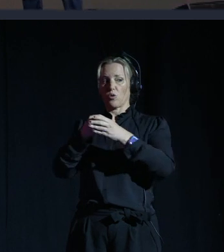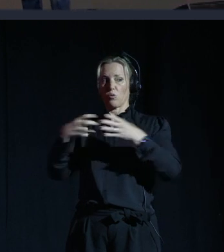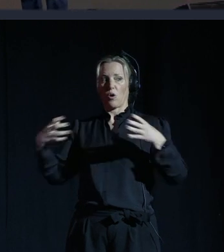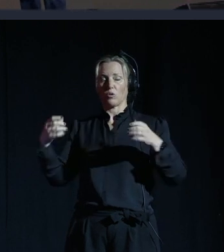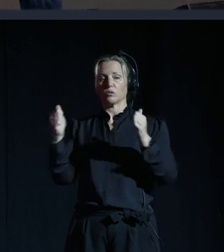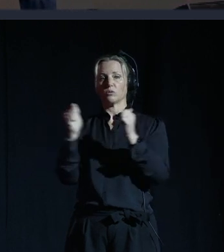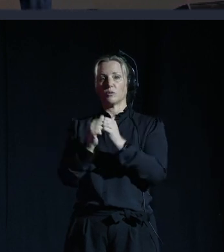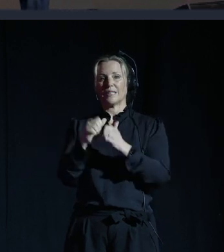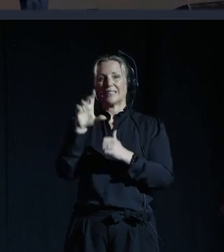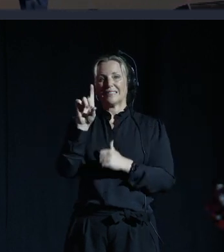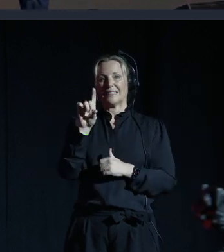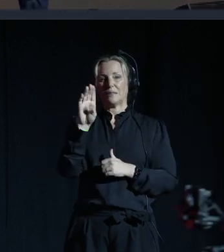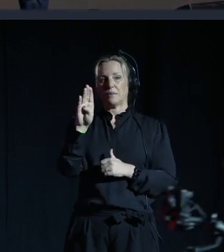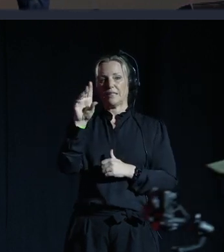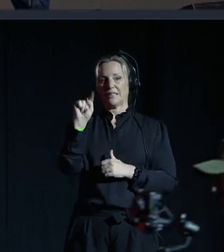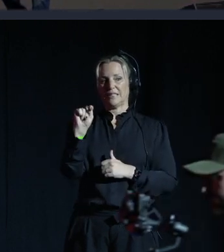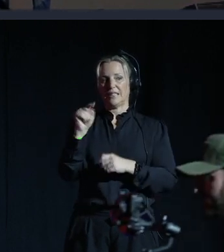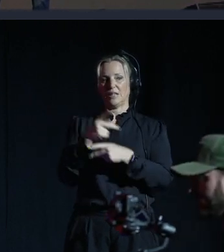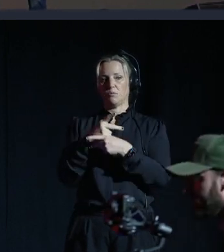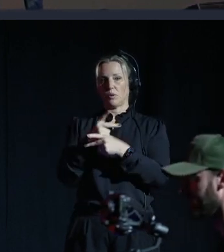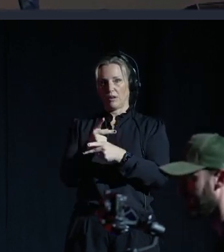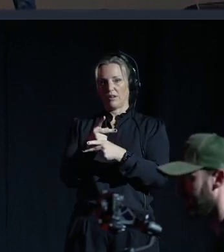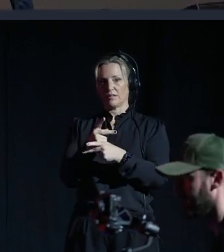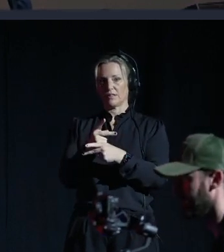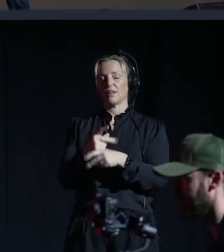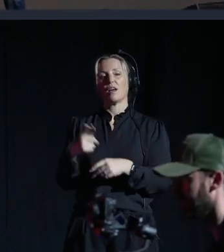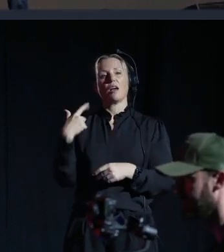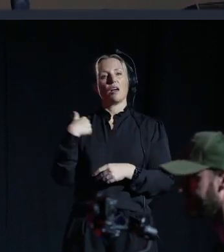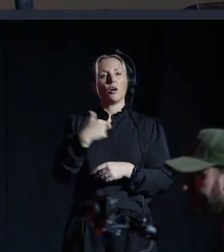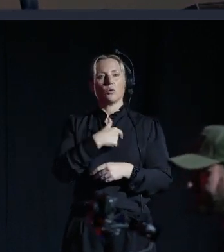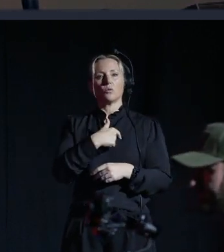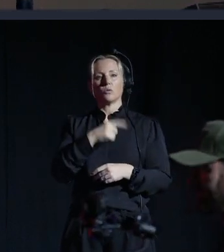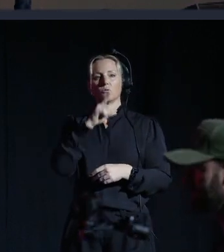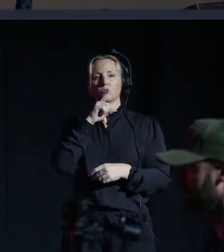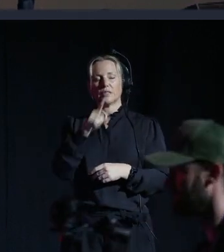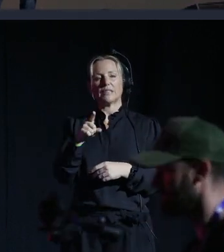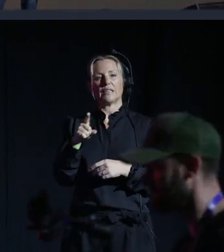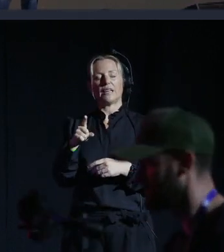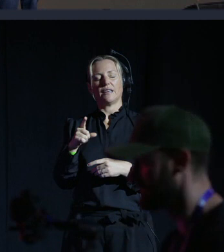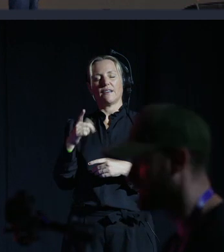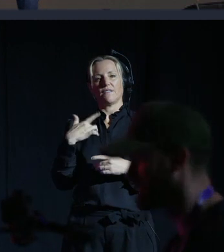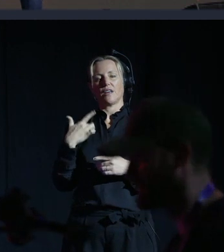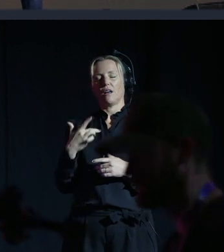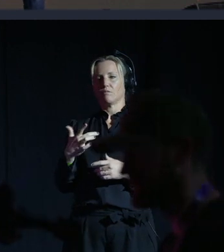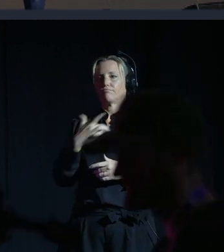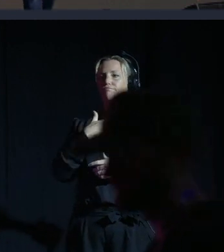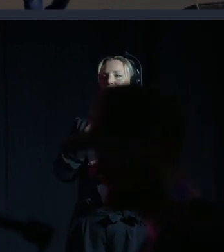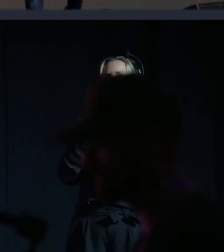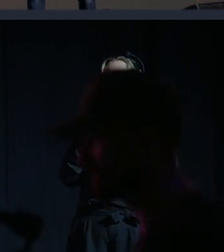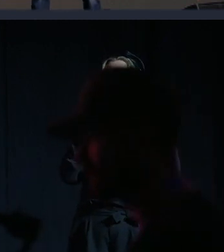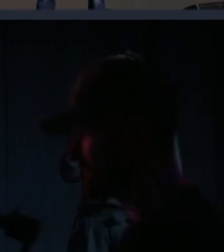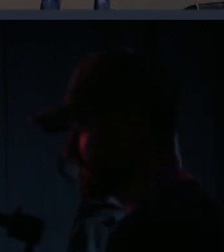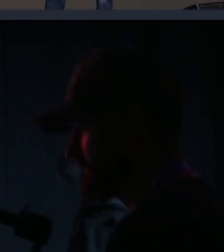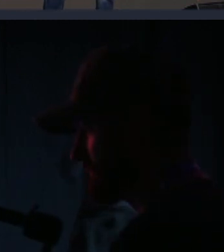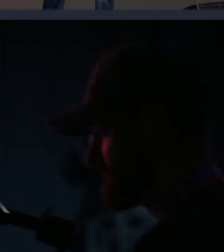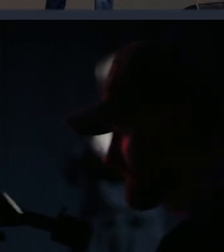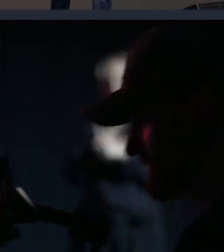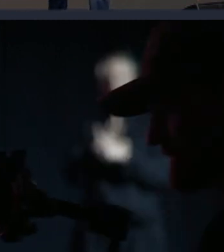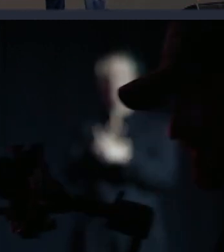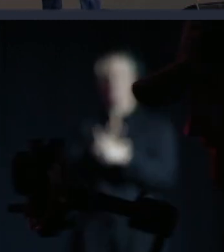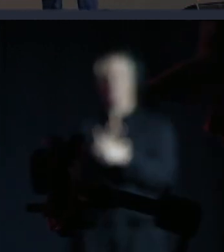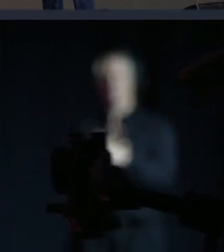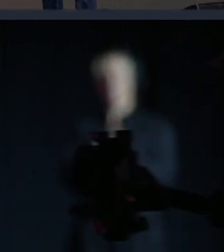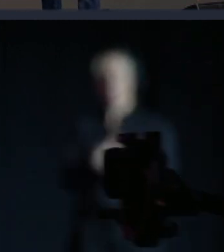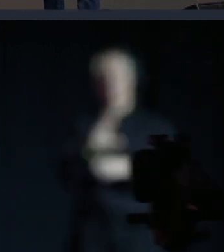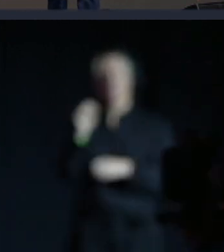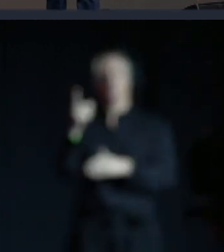phenomenal. So we are humbled by all of your loyalty and all the contributions that the community have provided for our